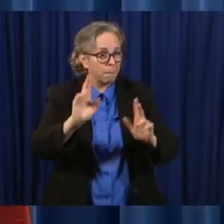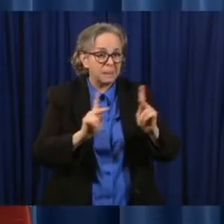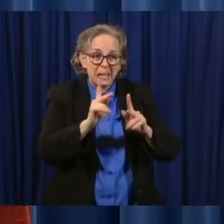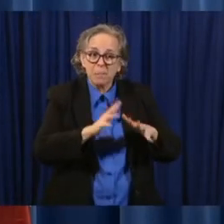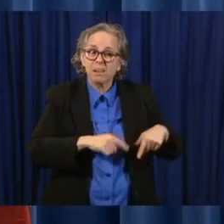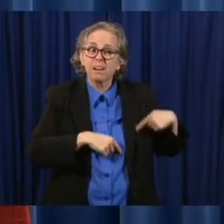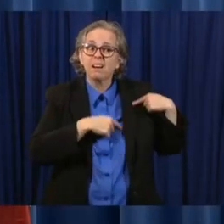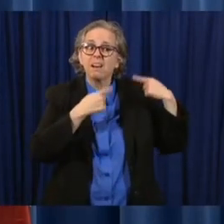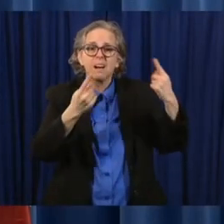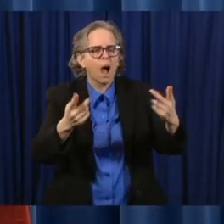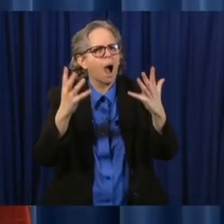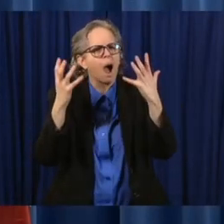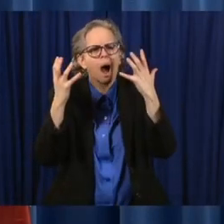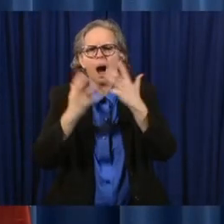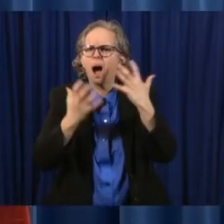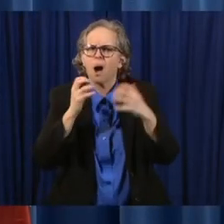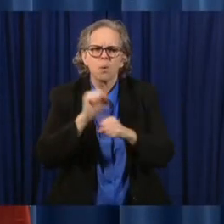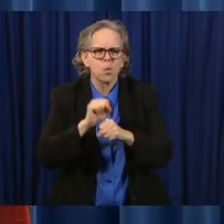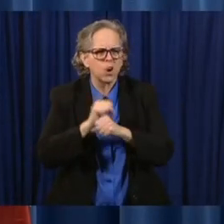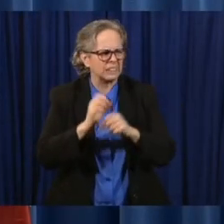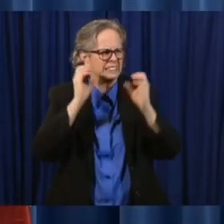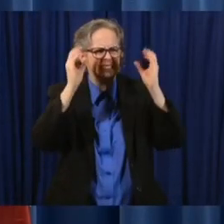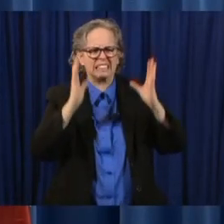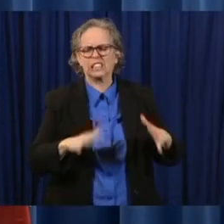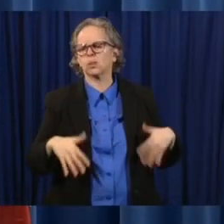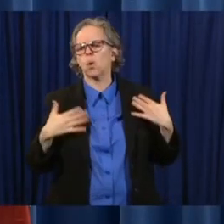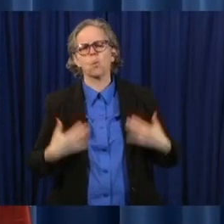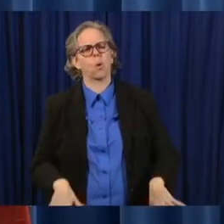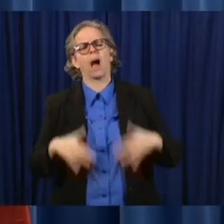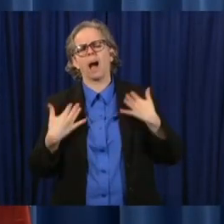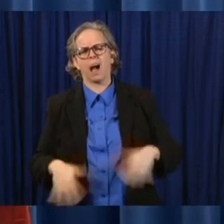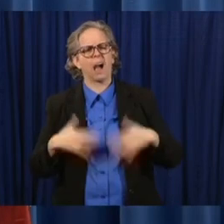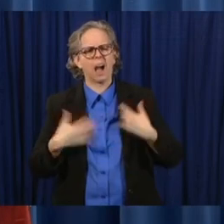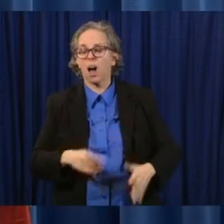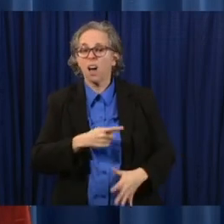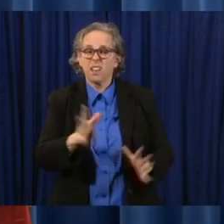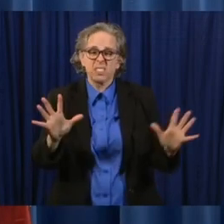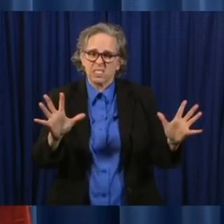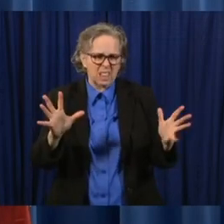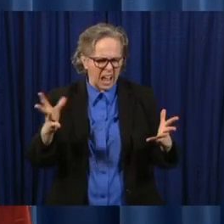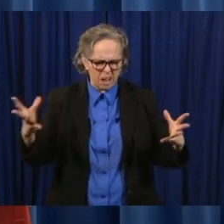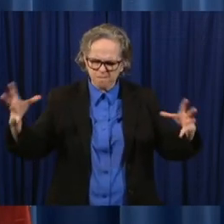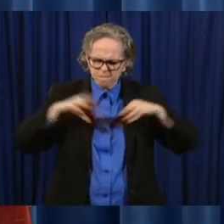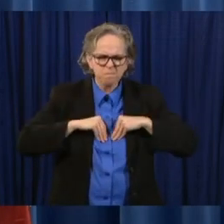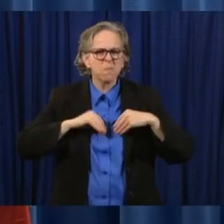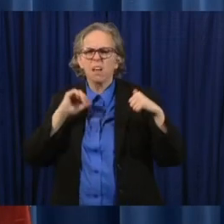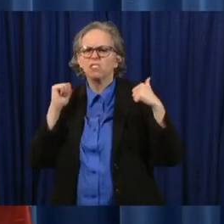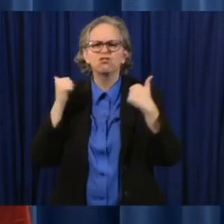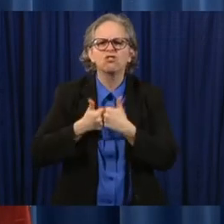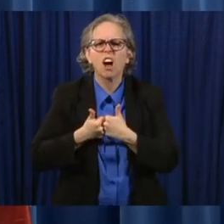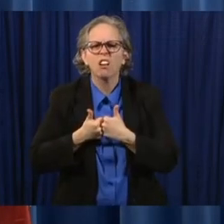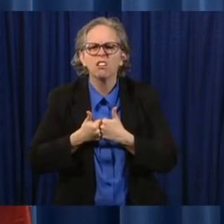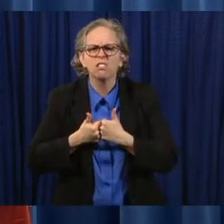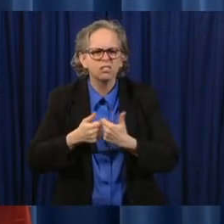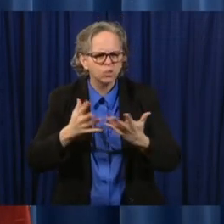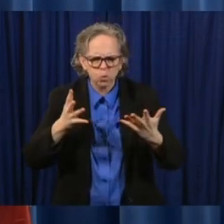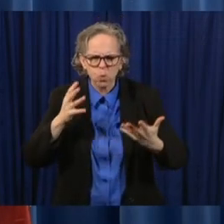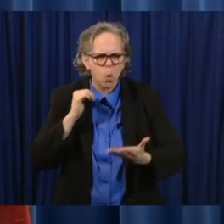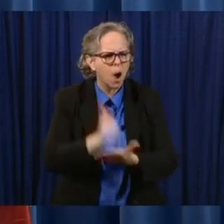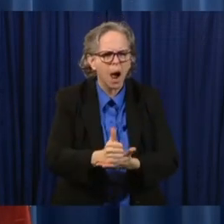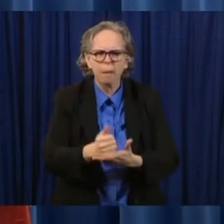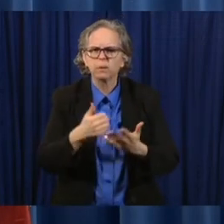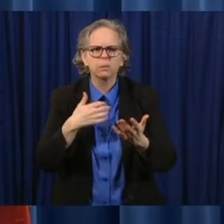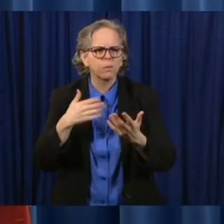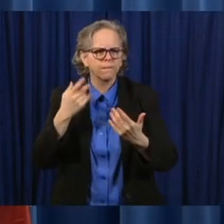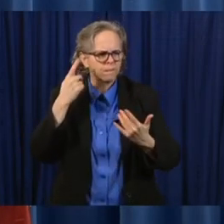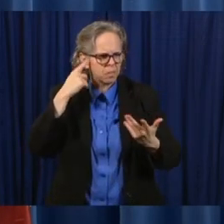doing an amazing job. I mean, everybody has just stepped up and is doing things that they never would have thought they